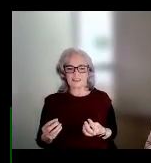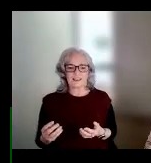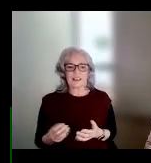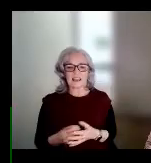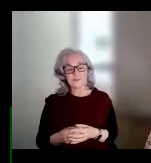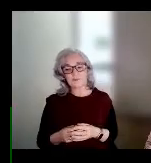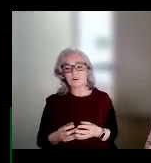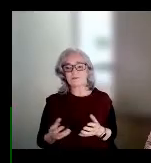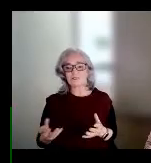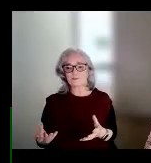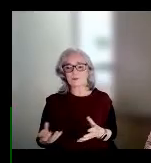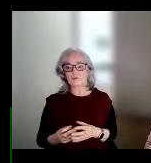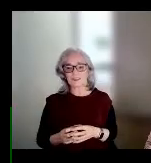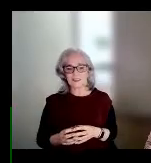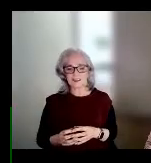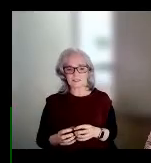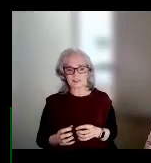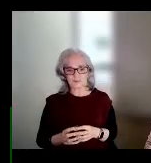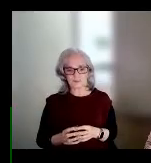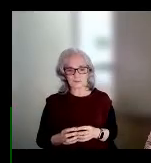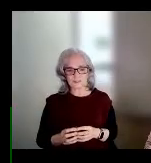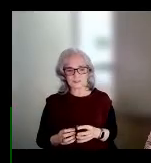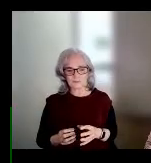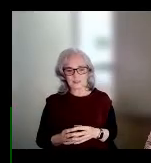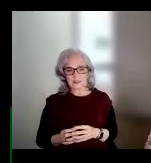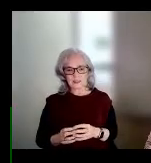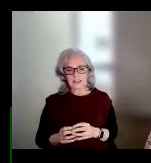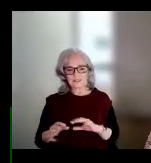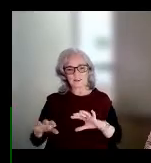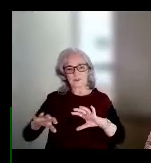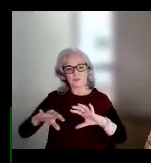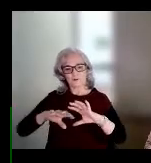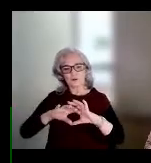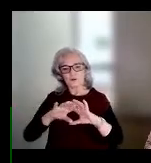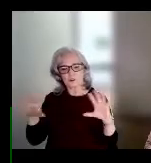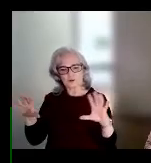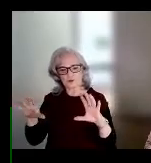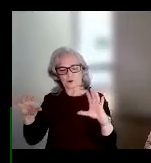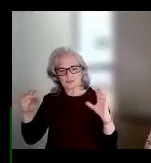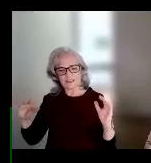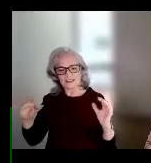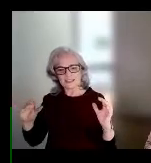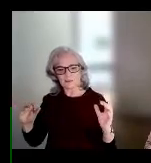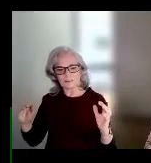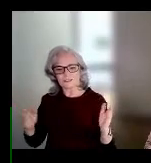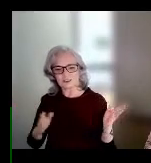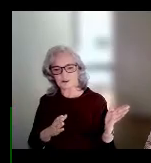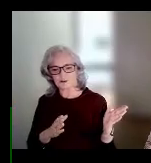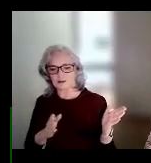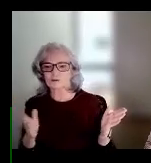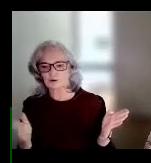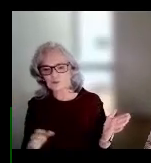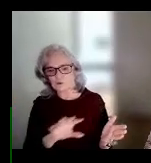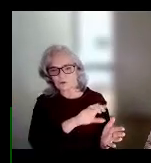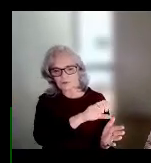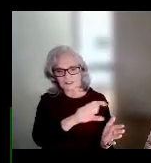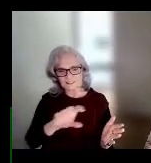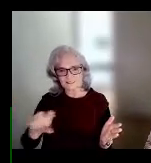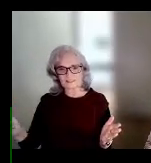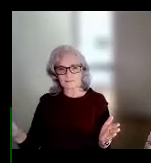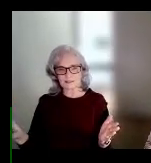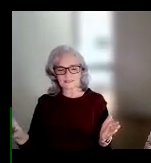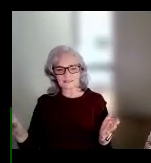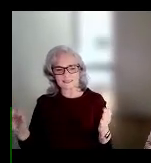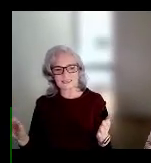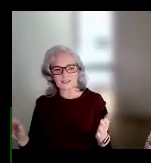end-of-life care and then bereavement support for the carers afterwards. And so what we call the cross-cutting elements that go across all of